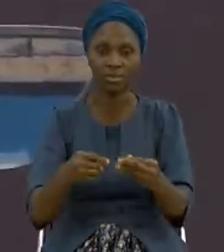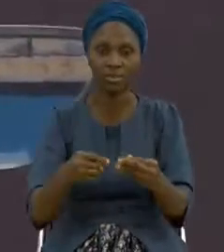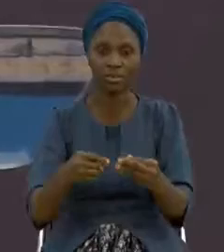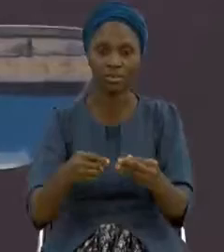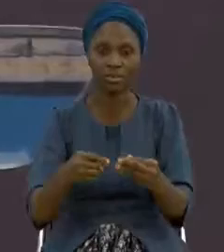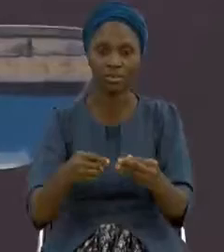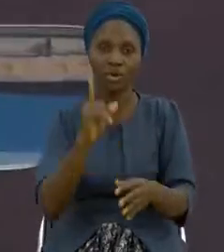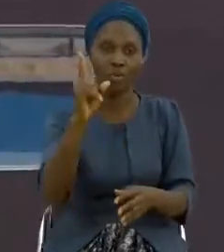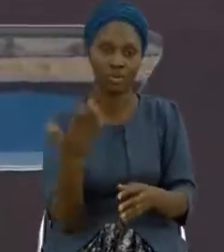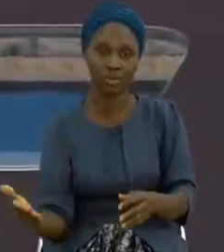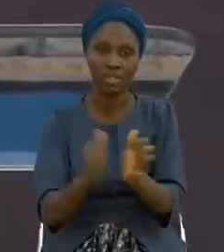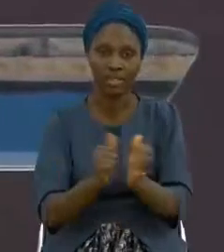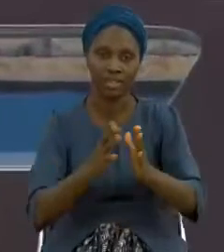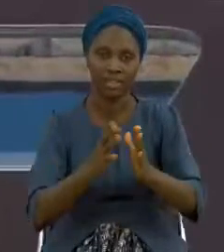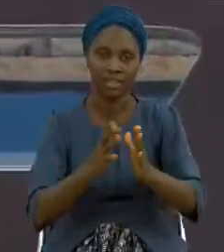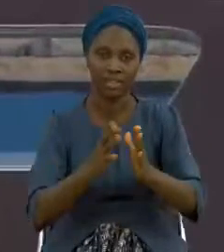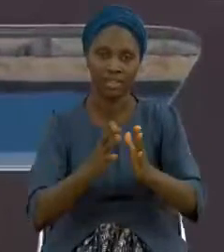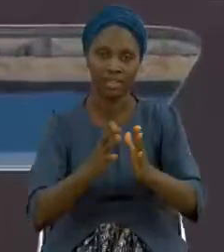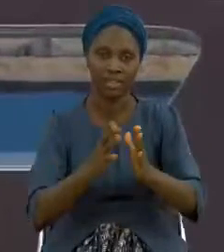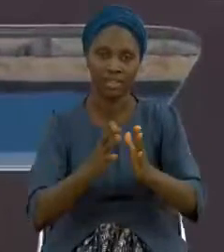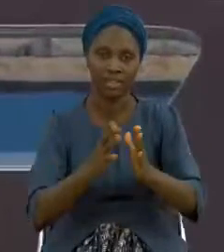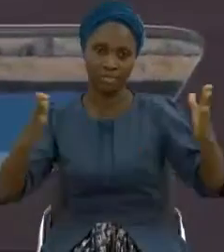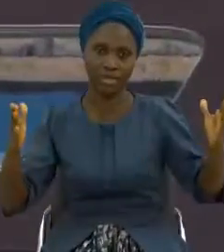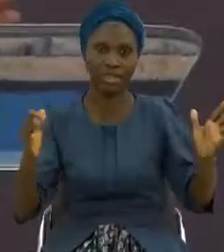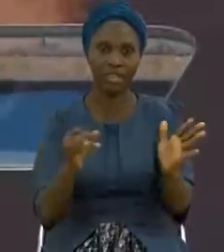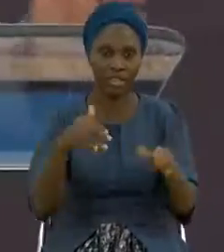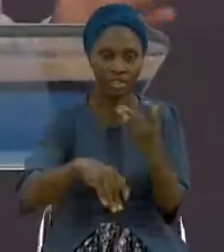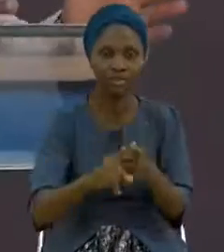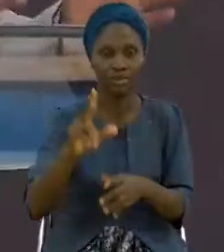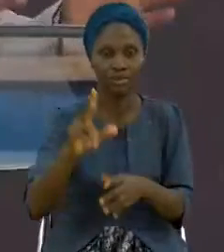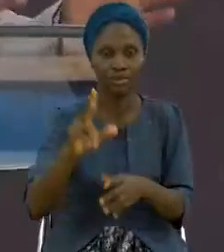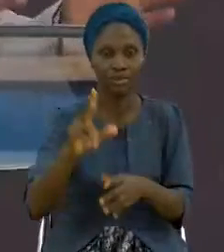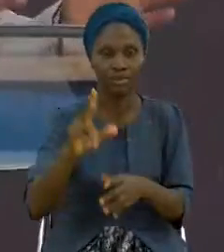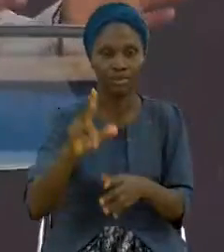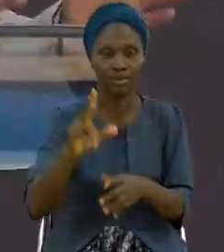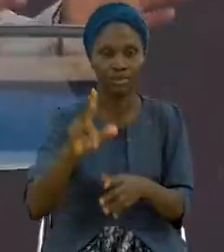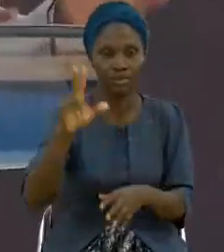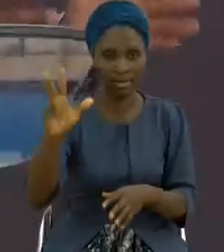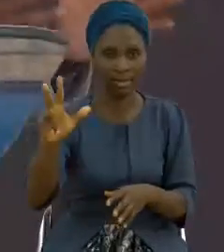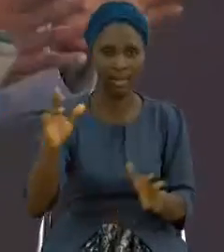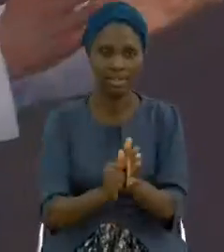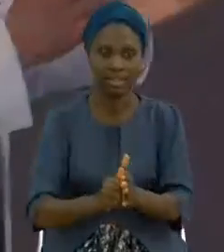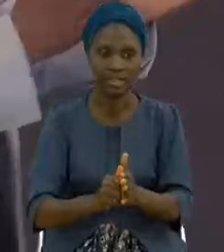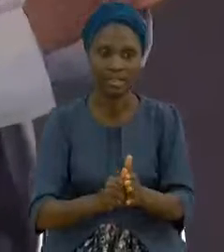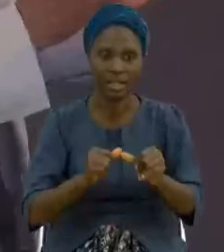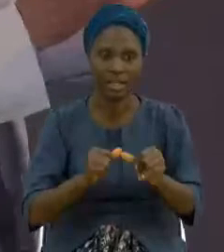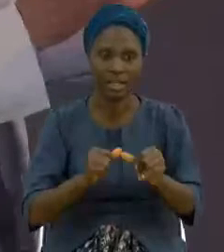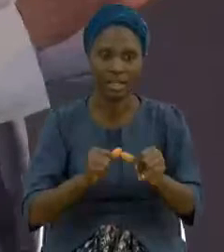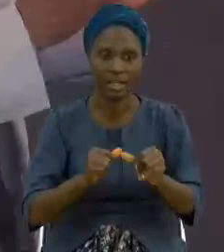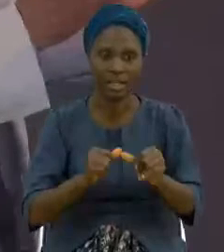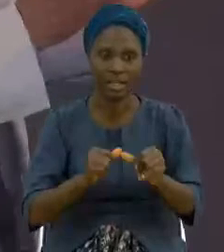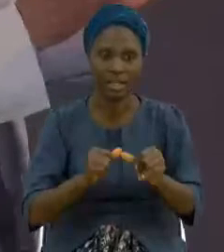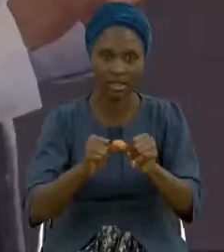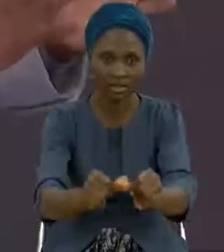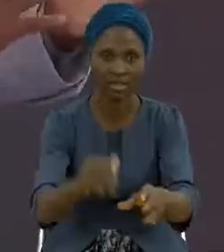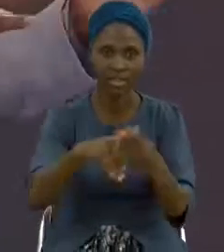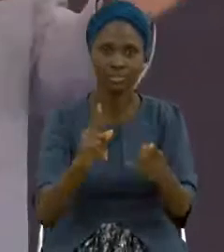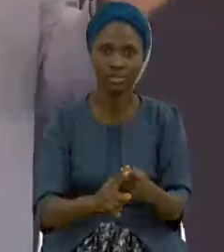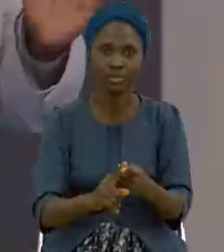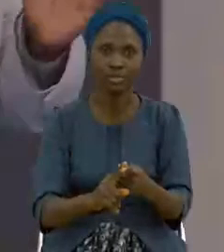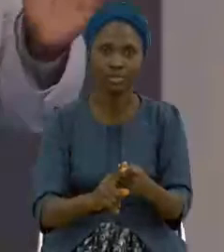expands into three, that extends into seven. One thing,